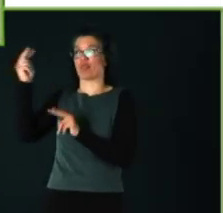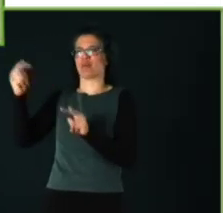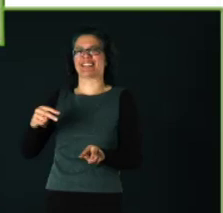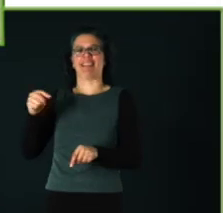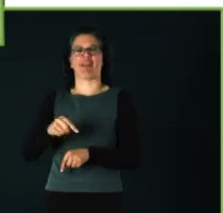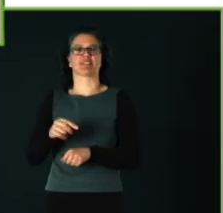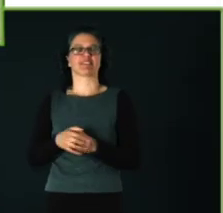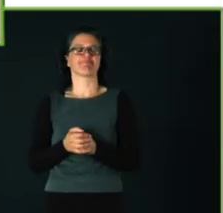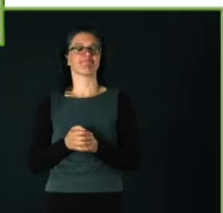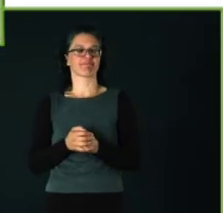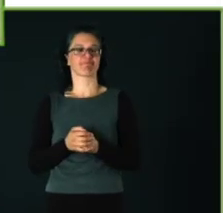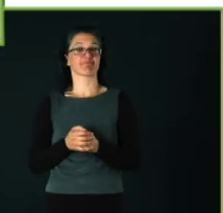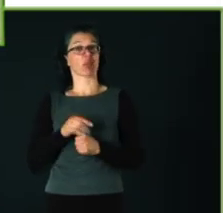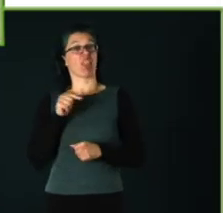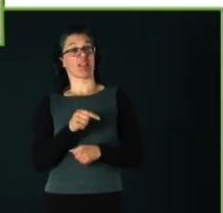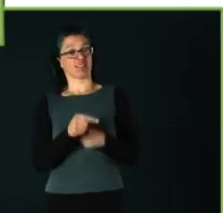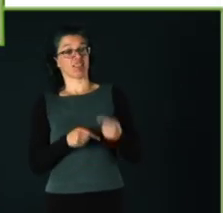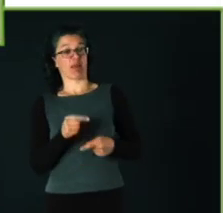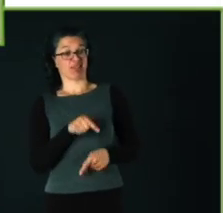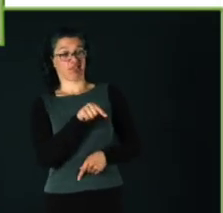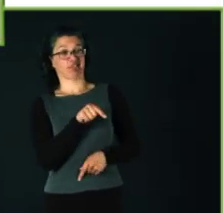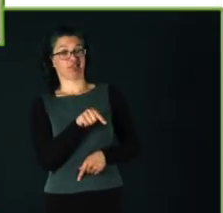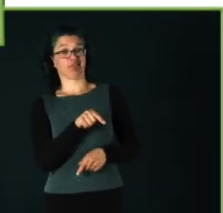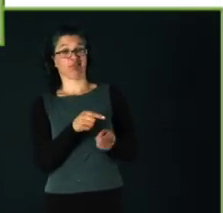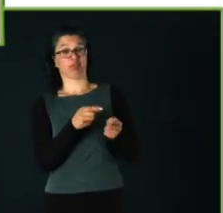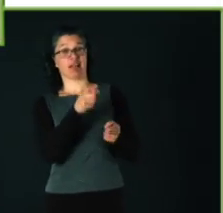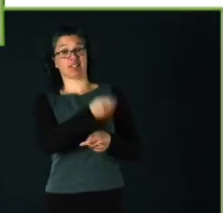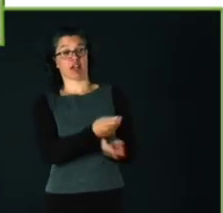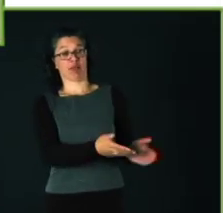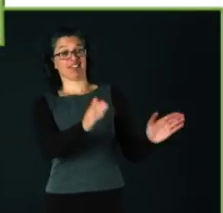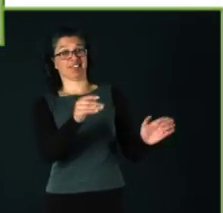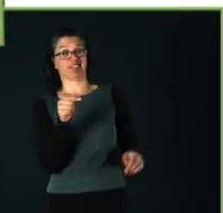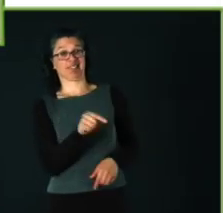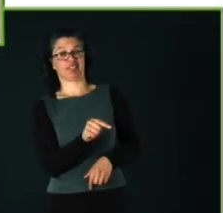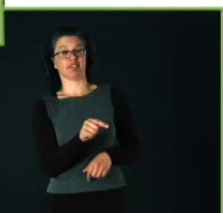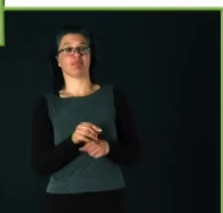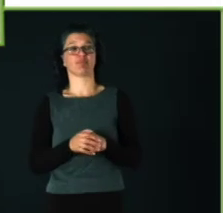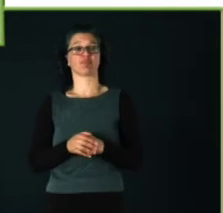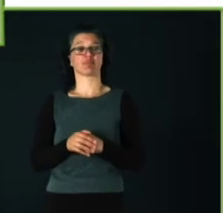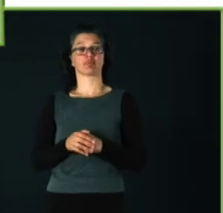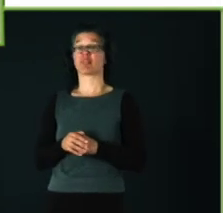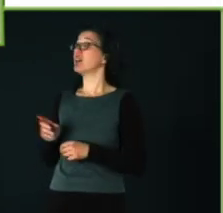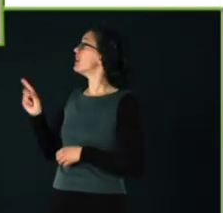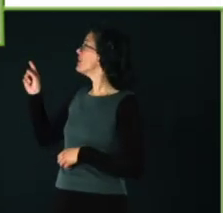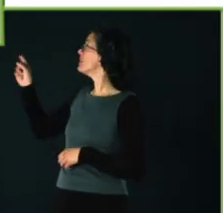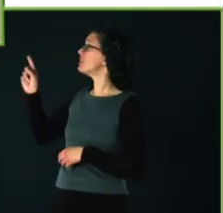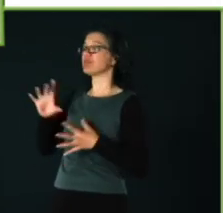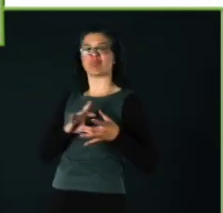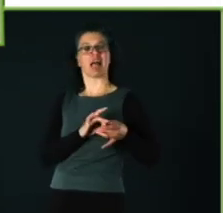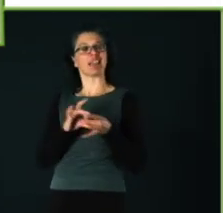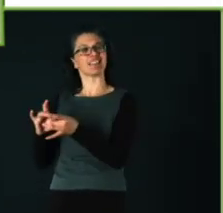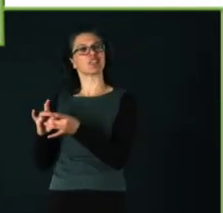So that's what it's about, that down there. This is about unemployment in the town,